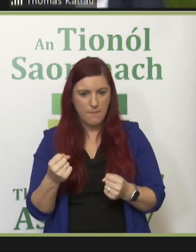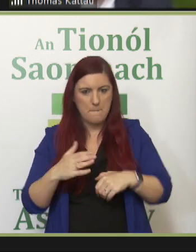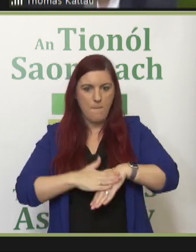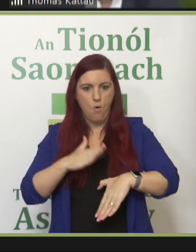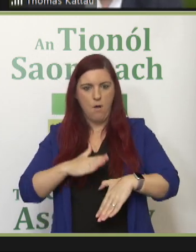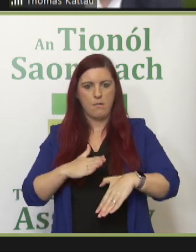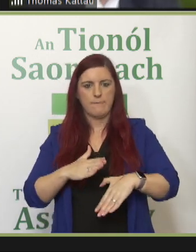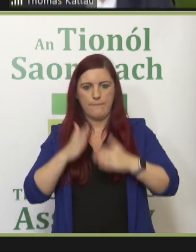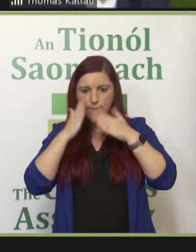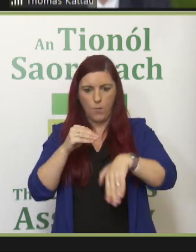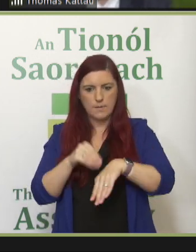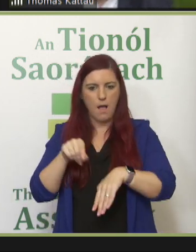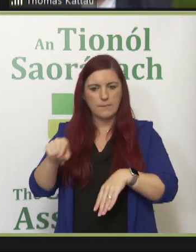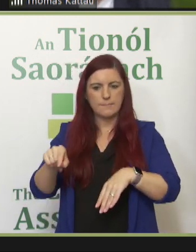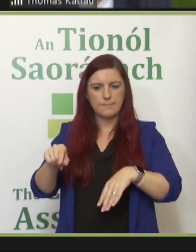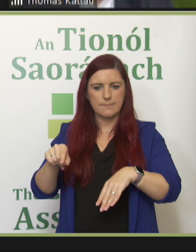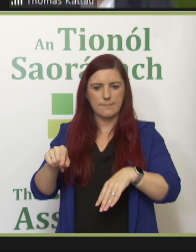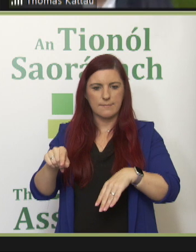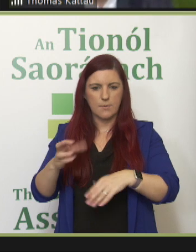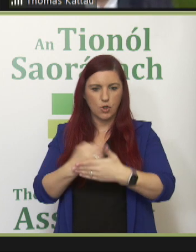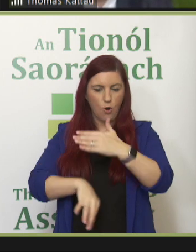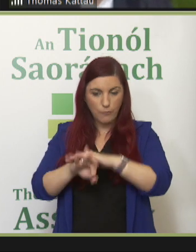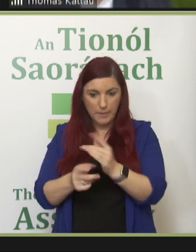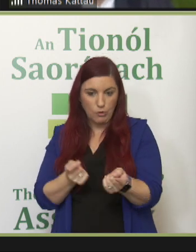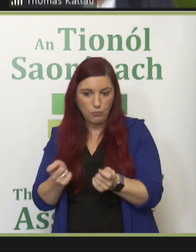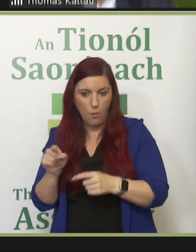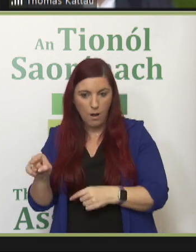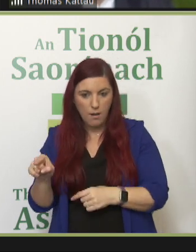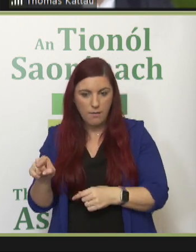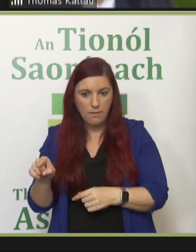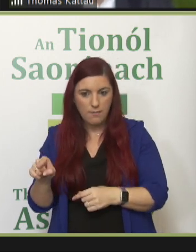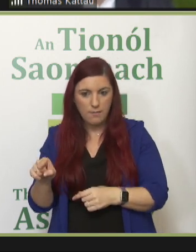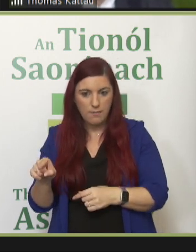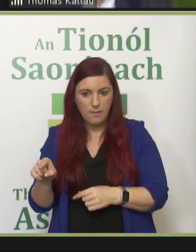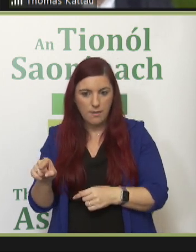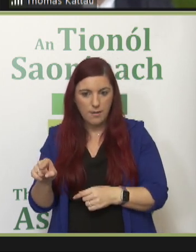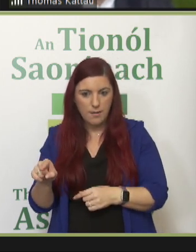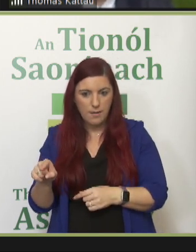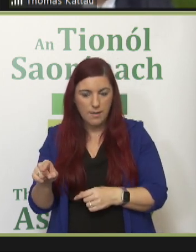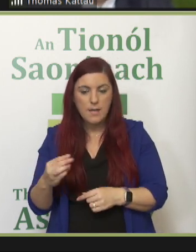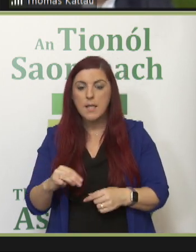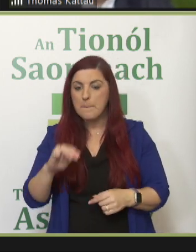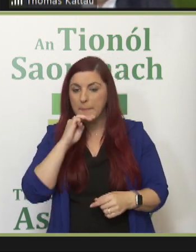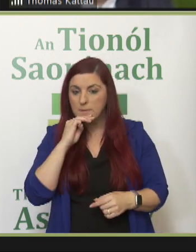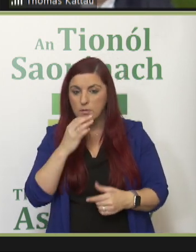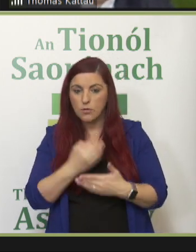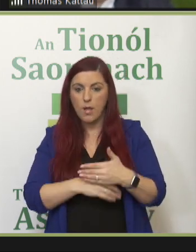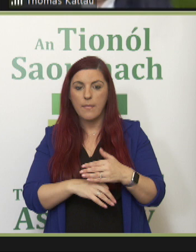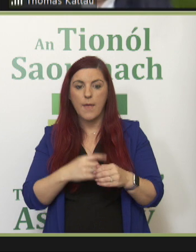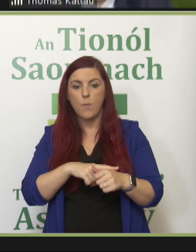etc. And positive obligations, meaning when governments are obliged to